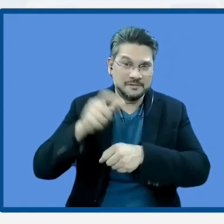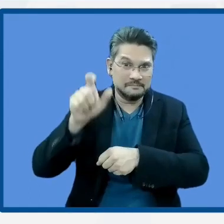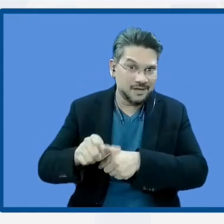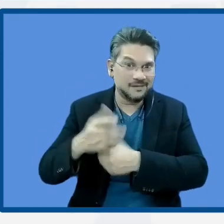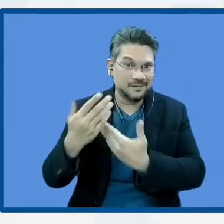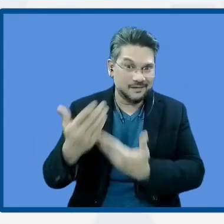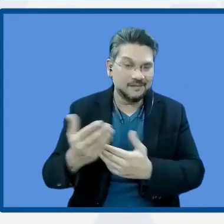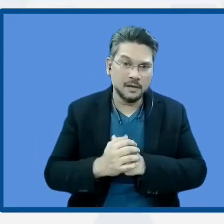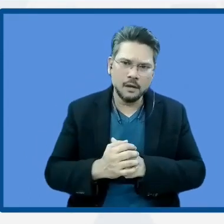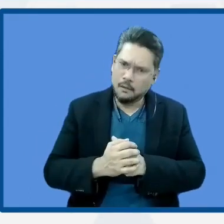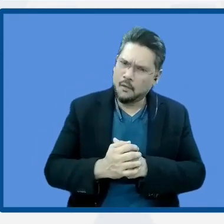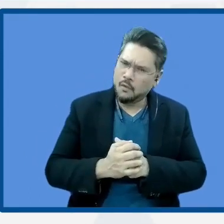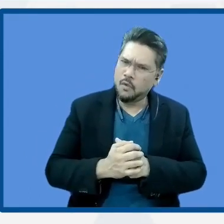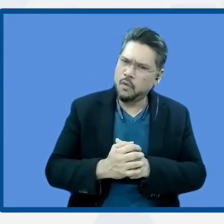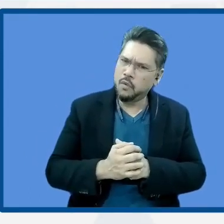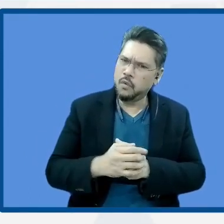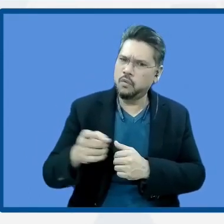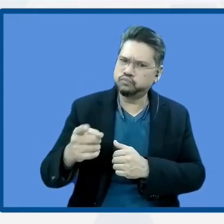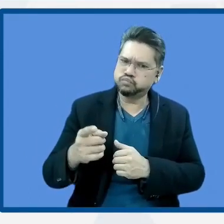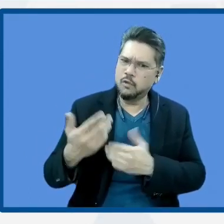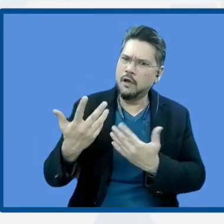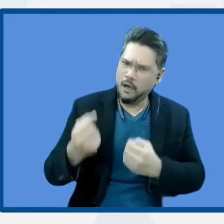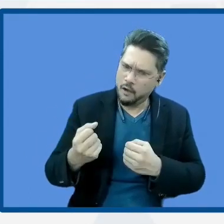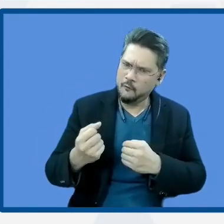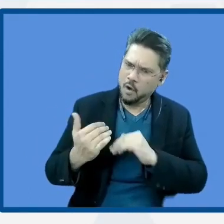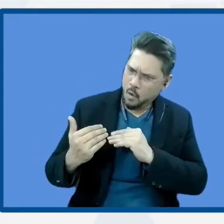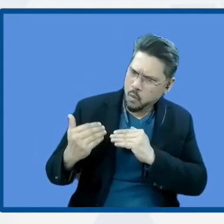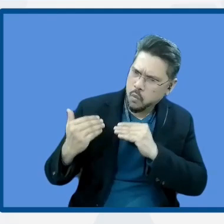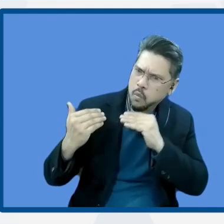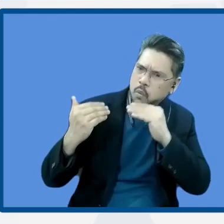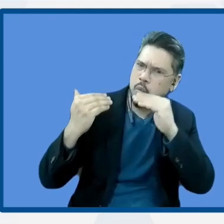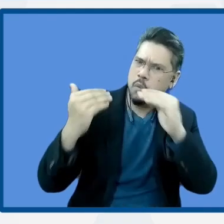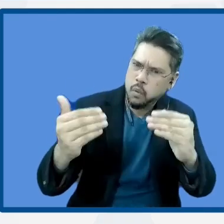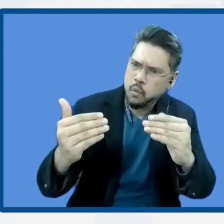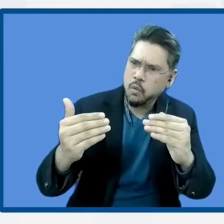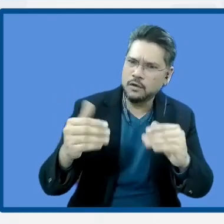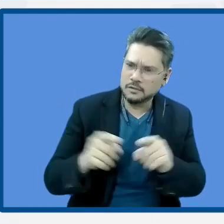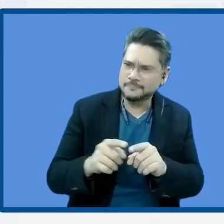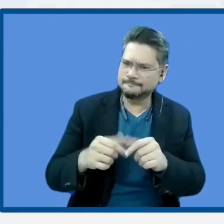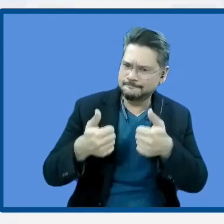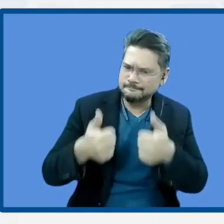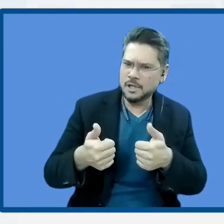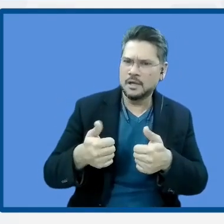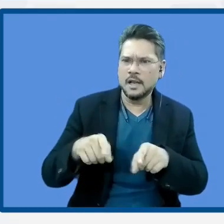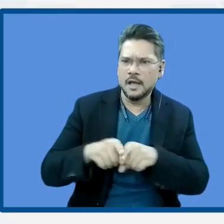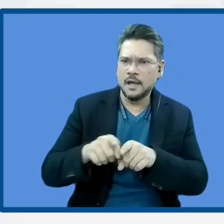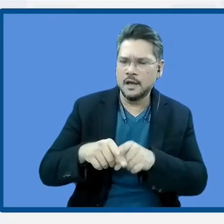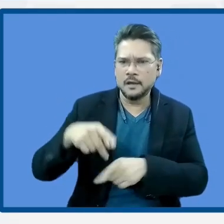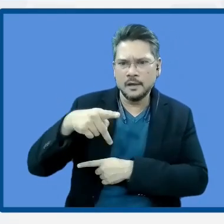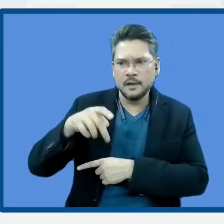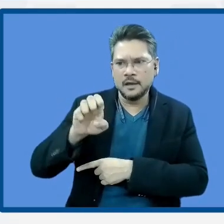been advance and progress in different areas and countries, such as in Peru, with the